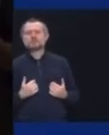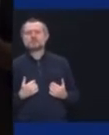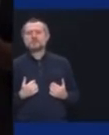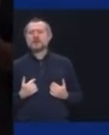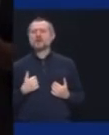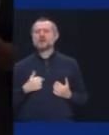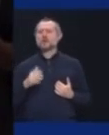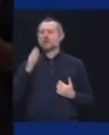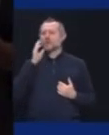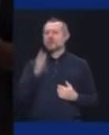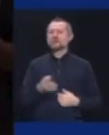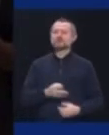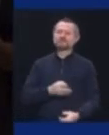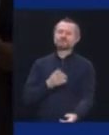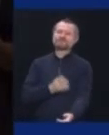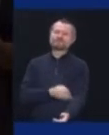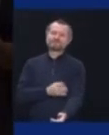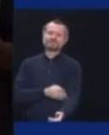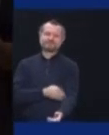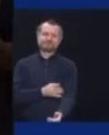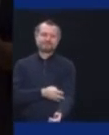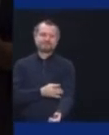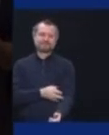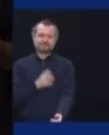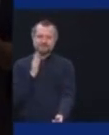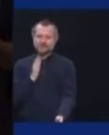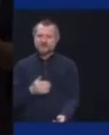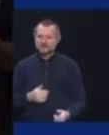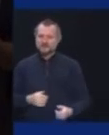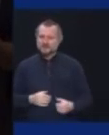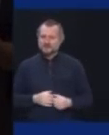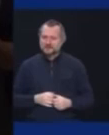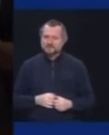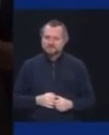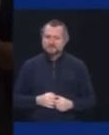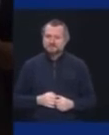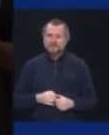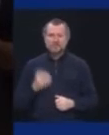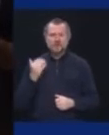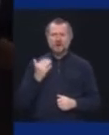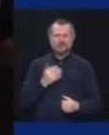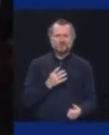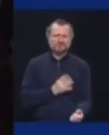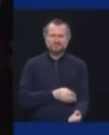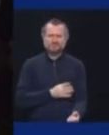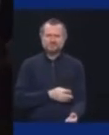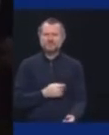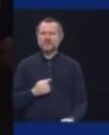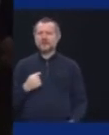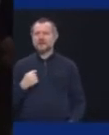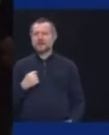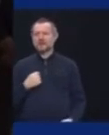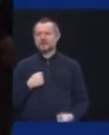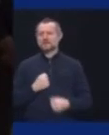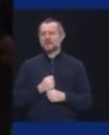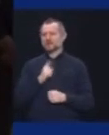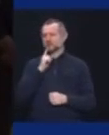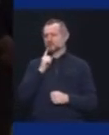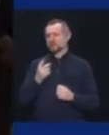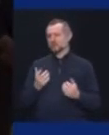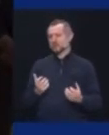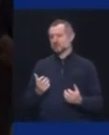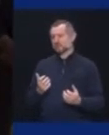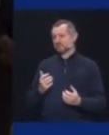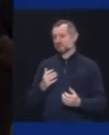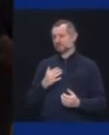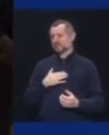infusion. And I'm going to have an infusion because I want to make sure that the cancer that was in